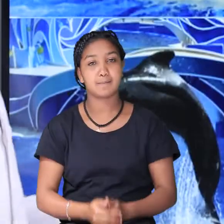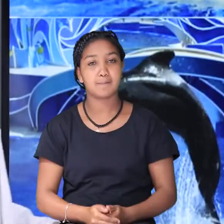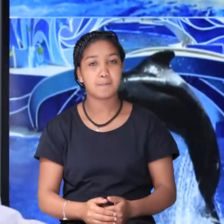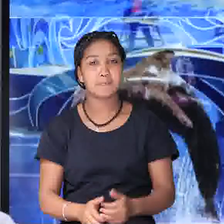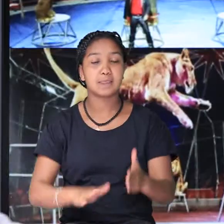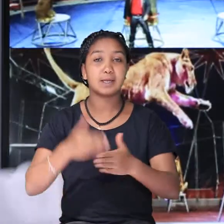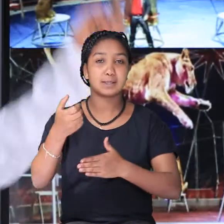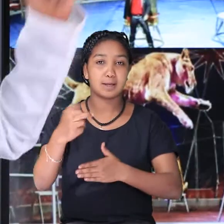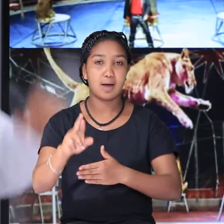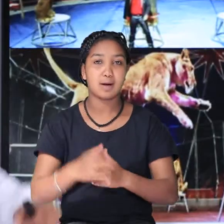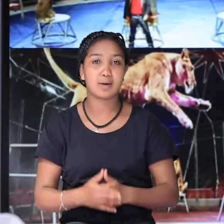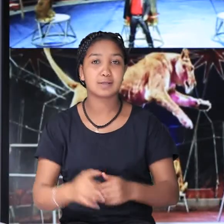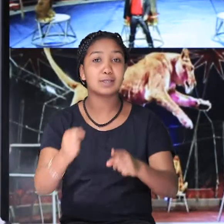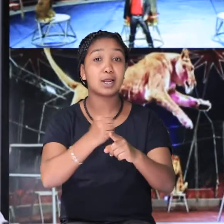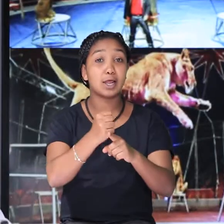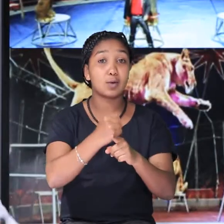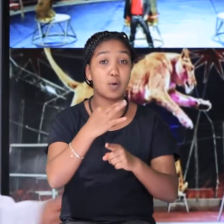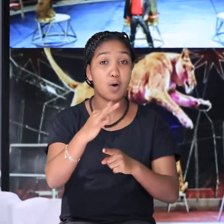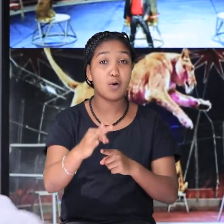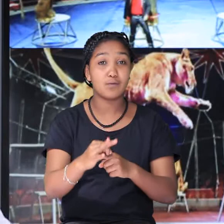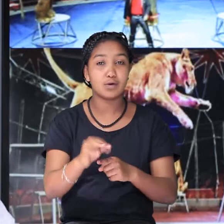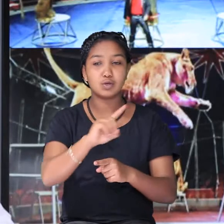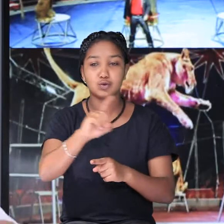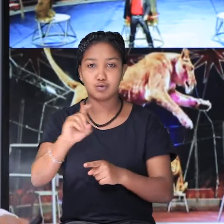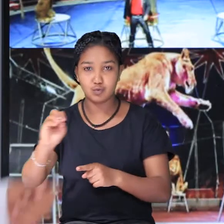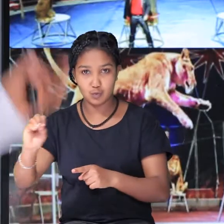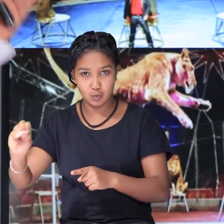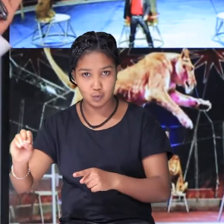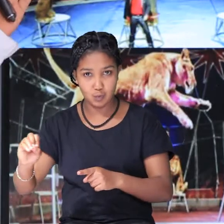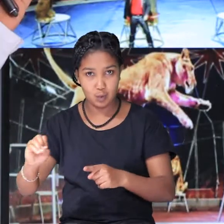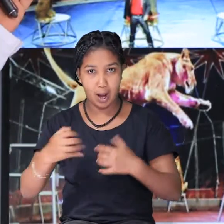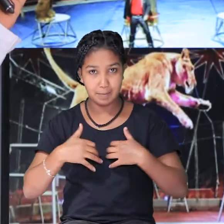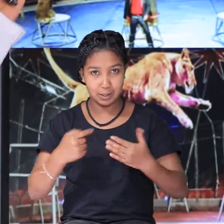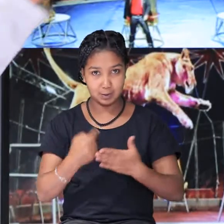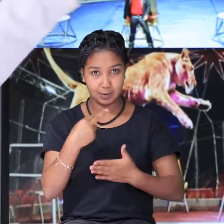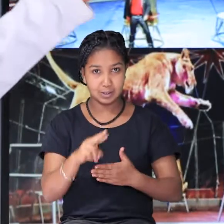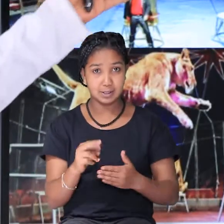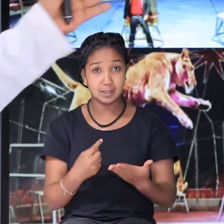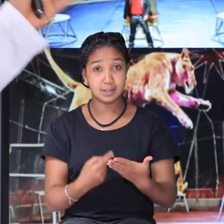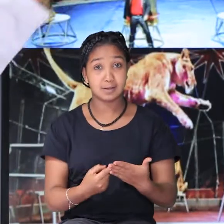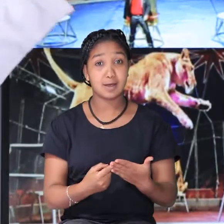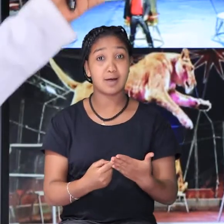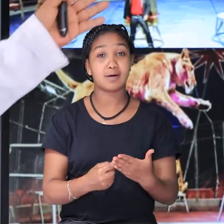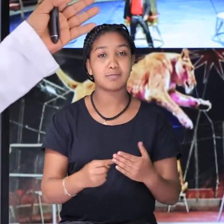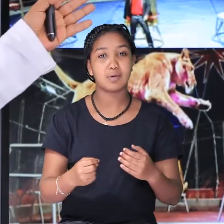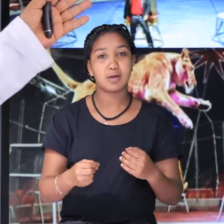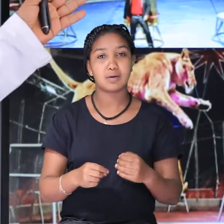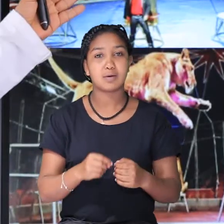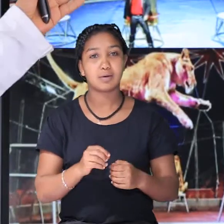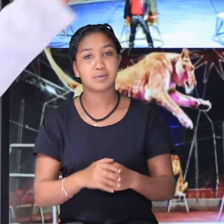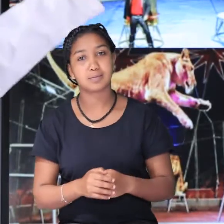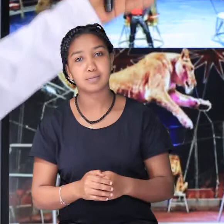next are training of zoo animals. As you can see, there are elephants which